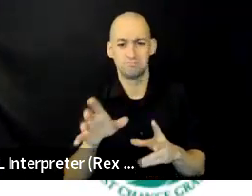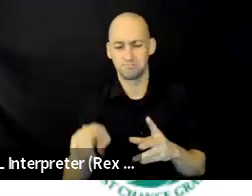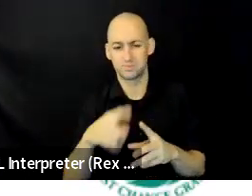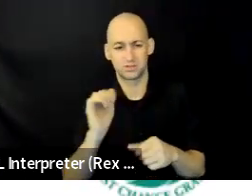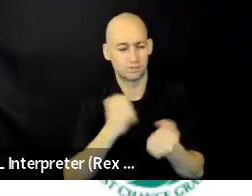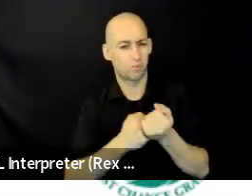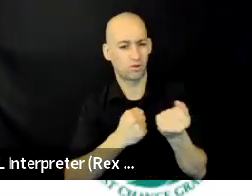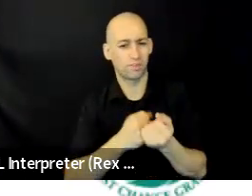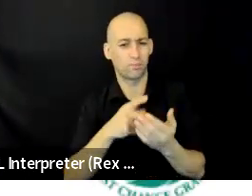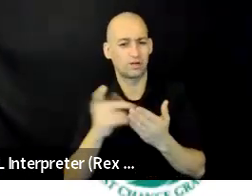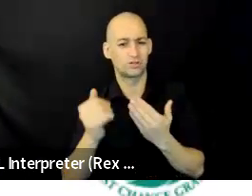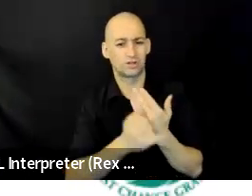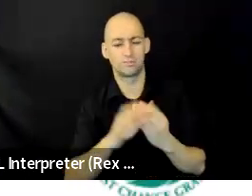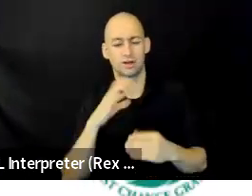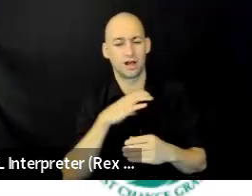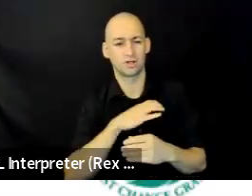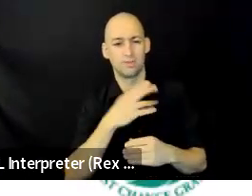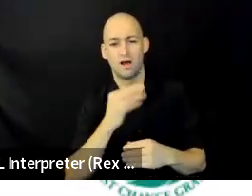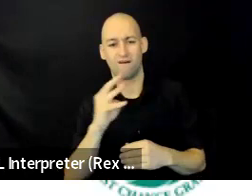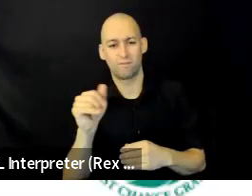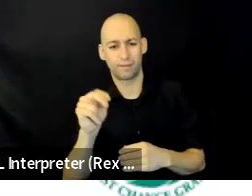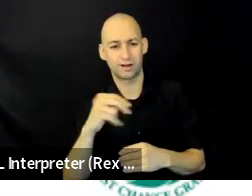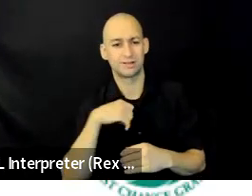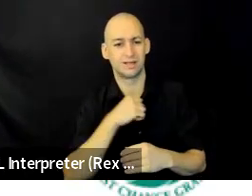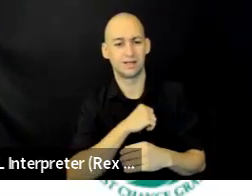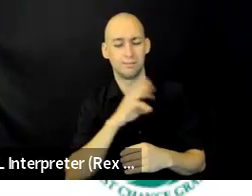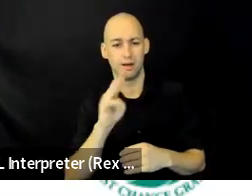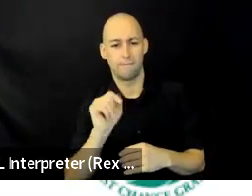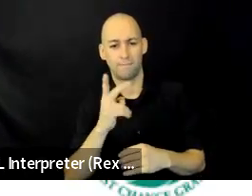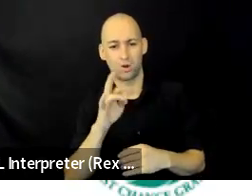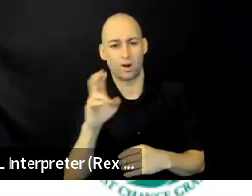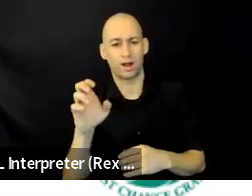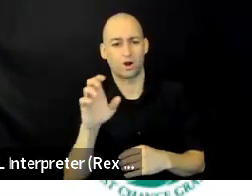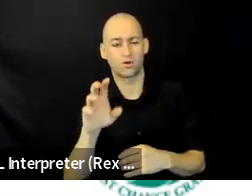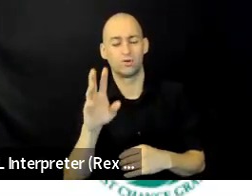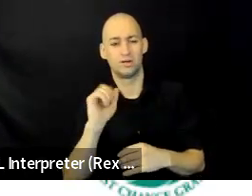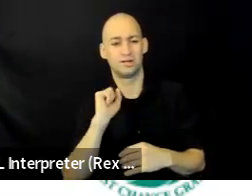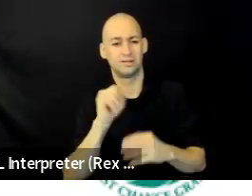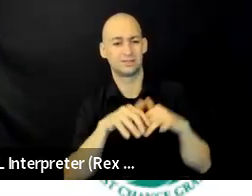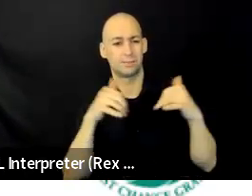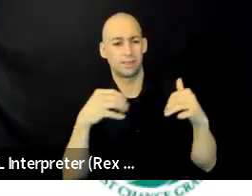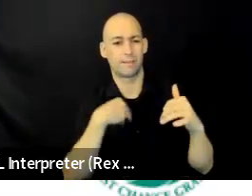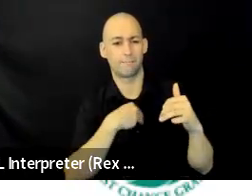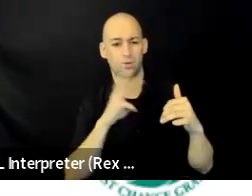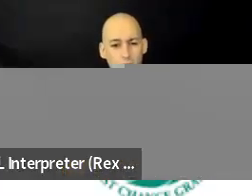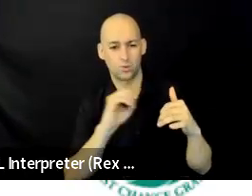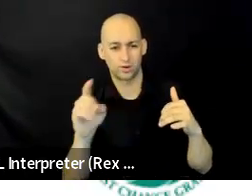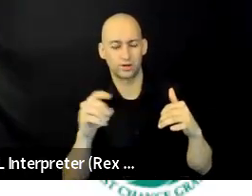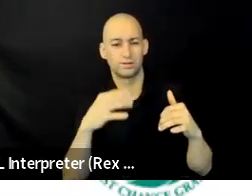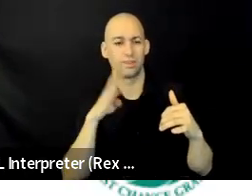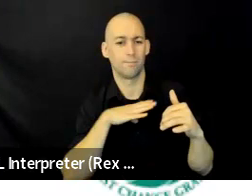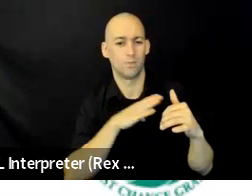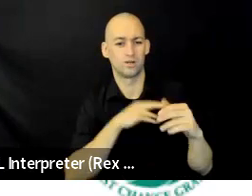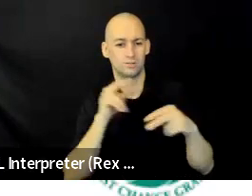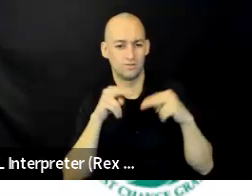That's again, Congressman Huffman, Senator McGuire, Assemblymember Wood, and the Del Norte Board of Supervisors. Thank you so much.